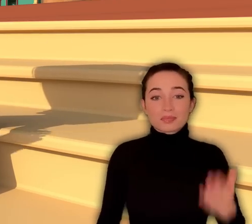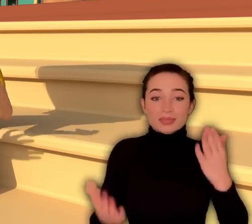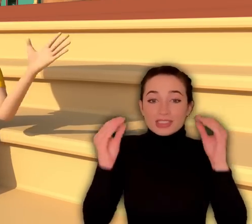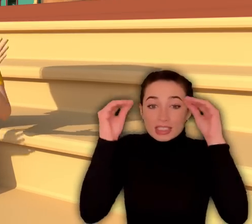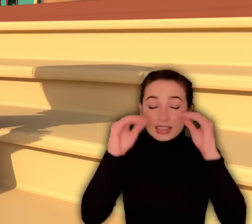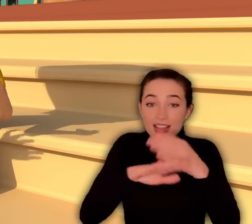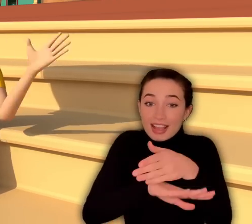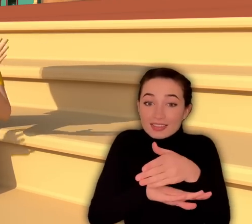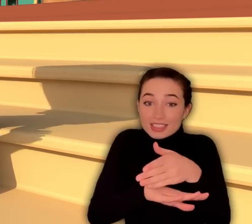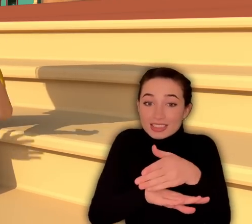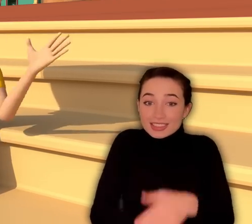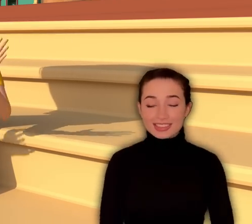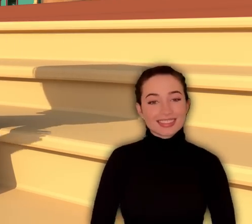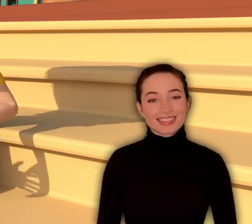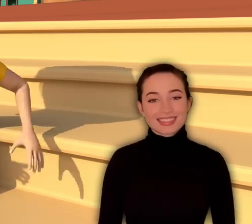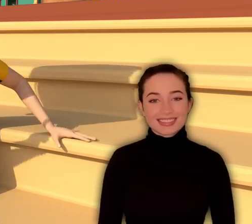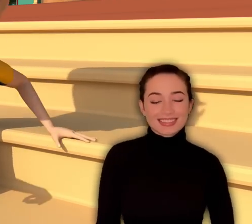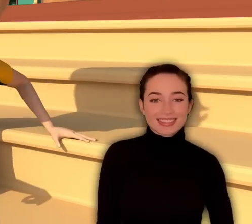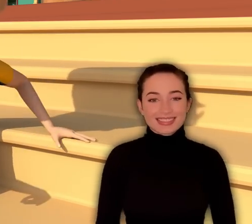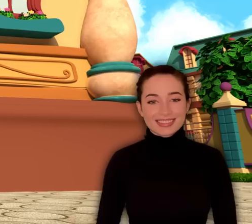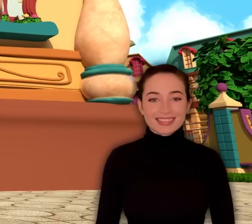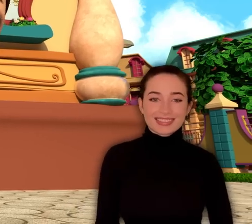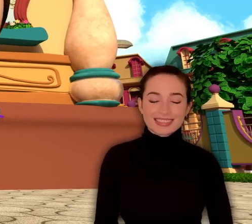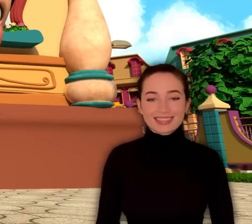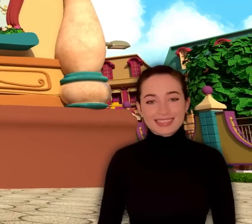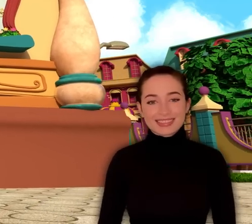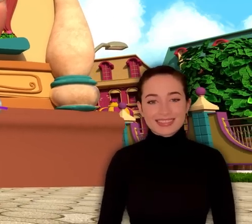and maybe we'll teach it after